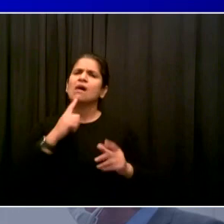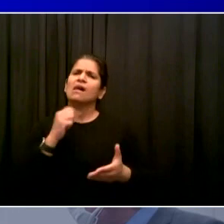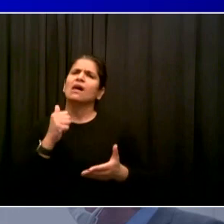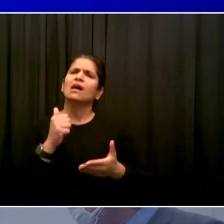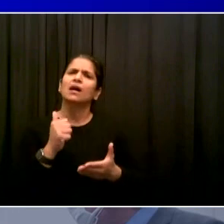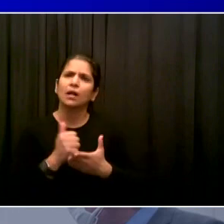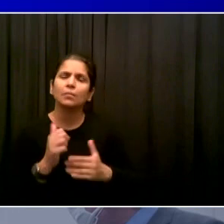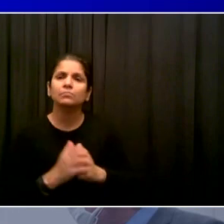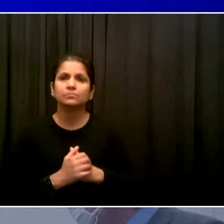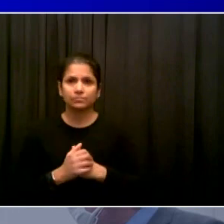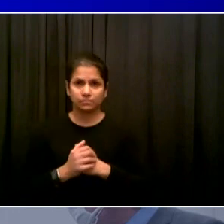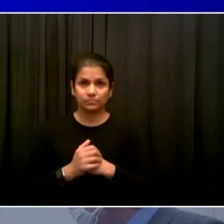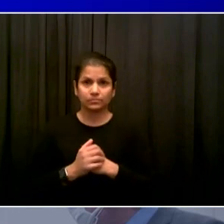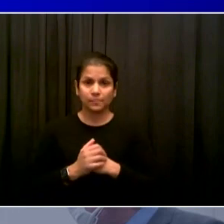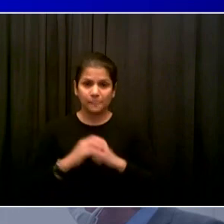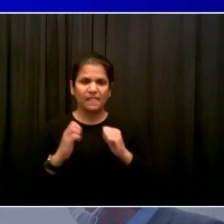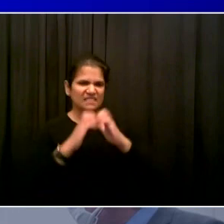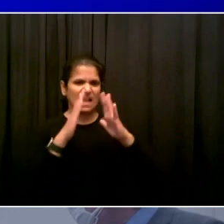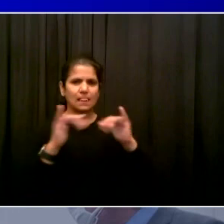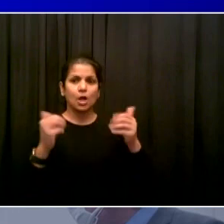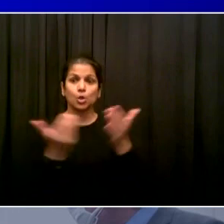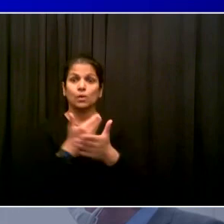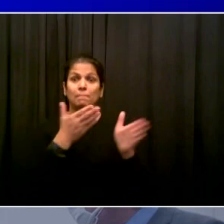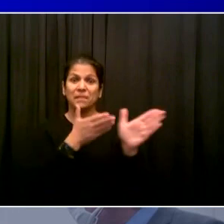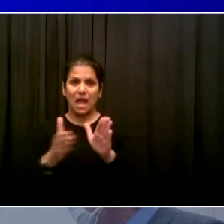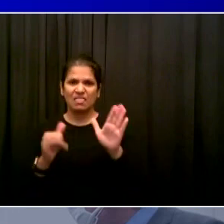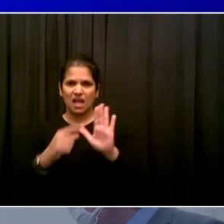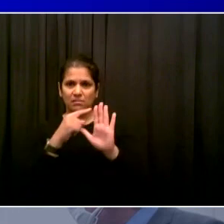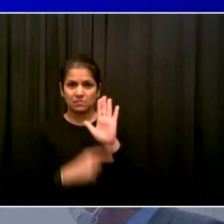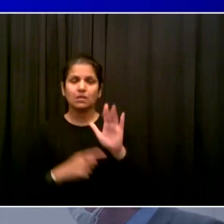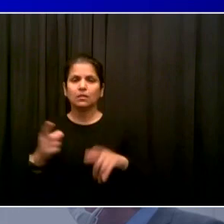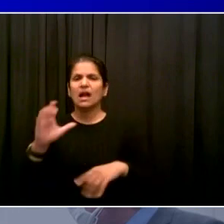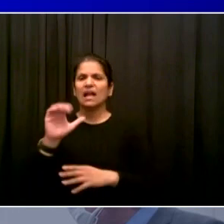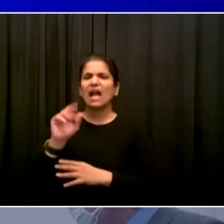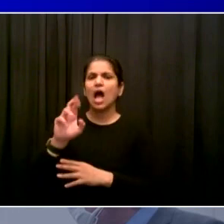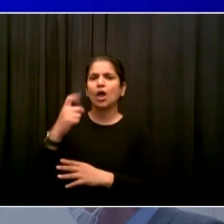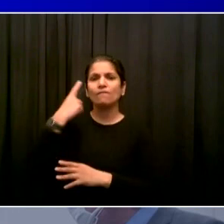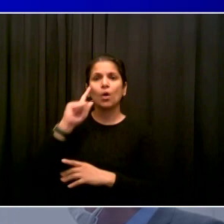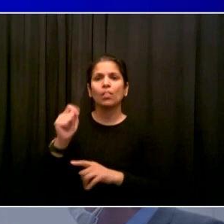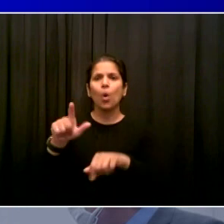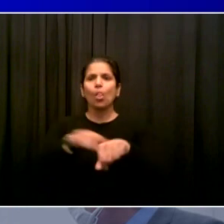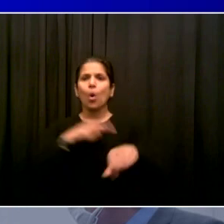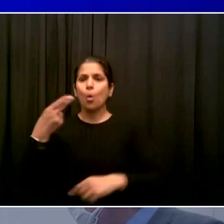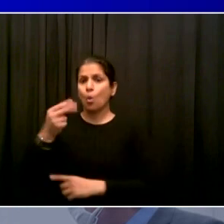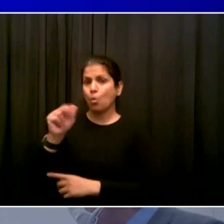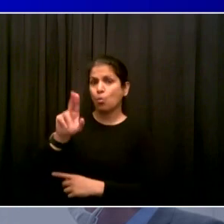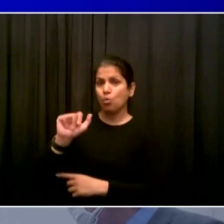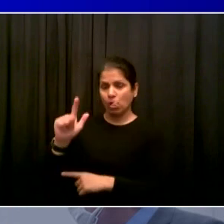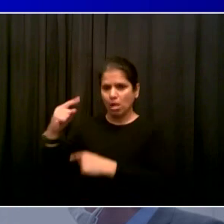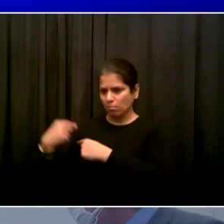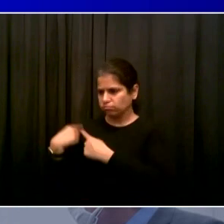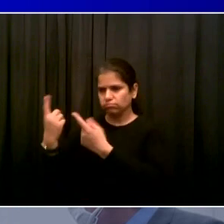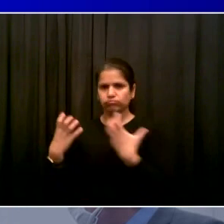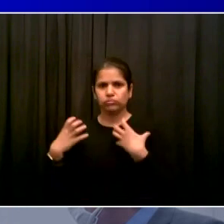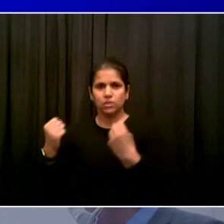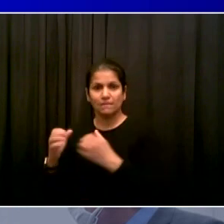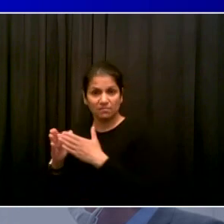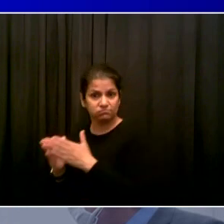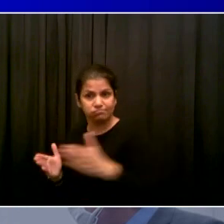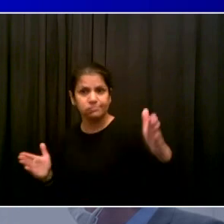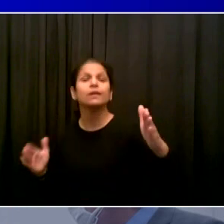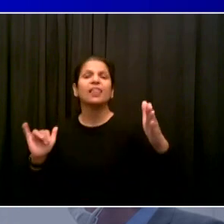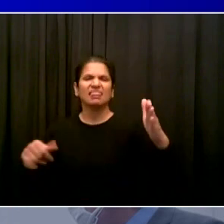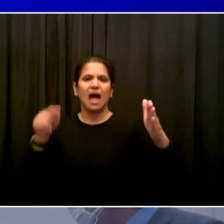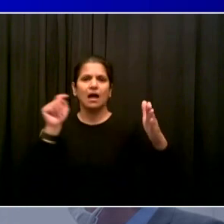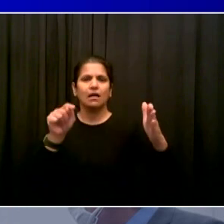2 open already, Tremont in the Bronx, Roosevelt in Queens, the Bushwick site in Brooklyn coming in July, specifically focused on the hardest